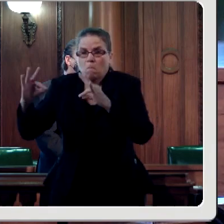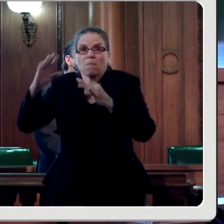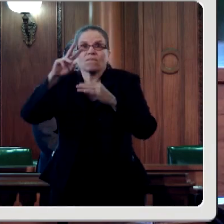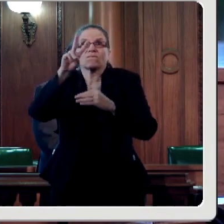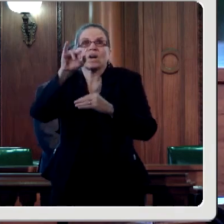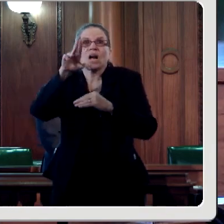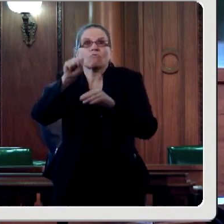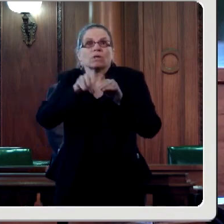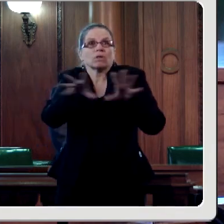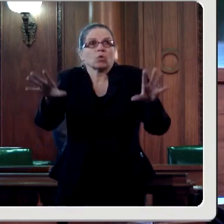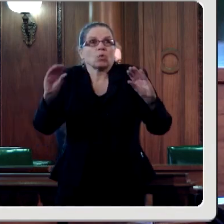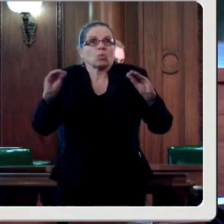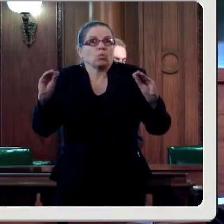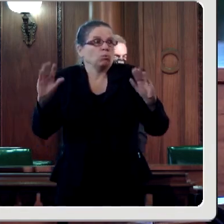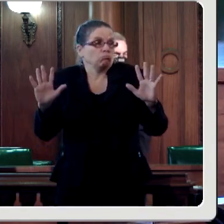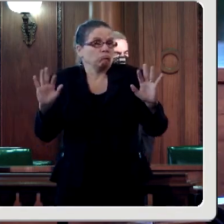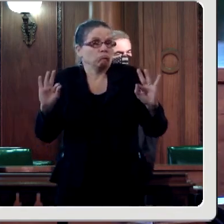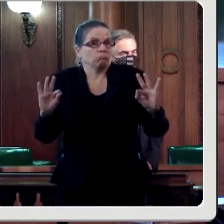Thank you, Mayor.